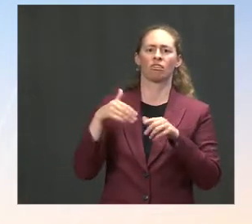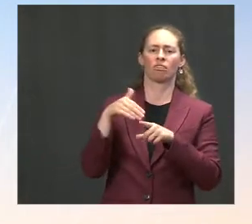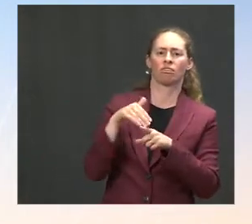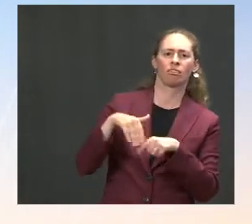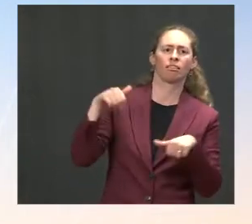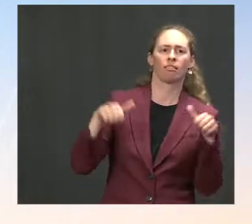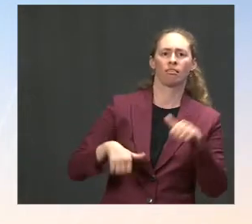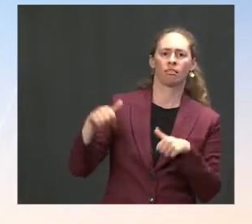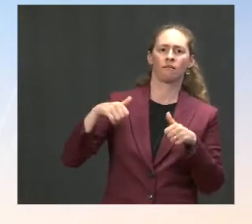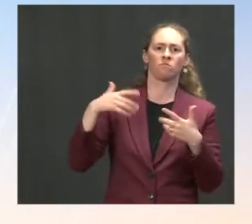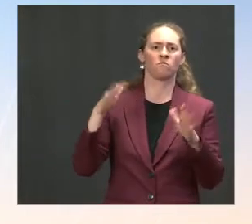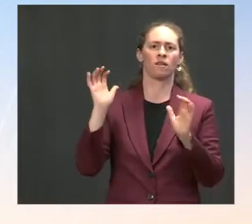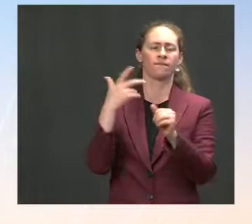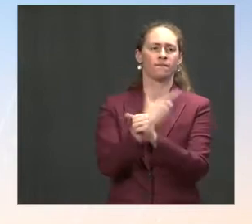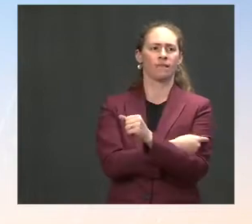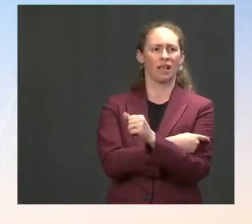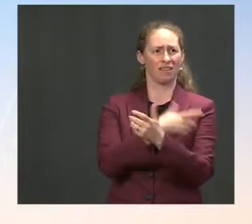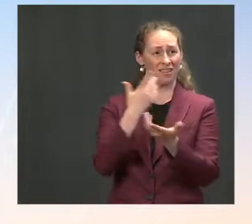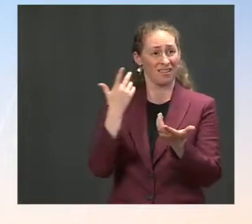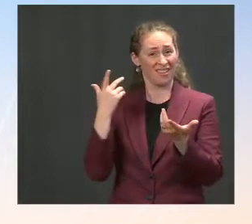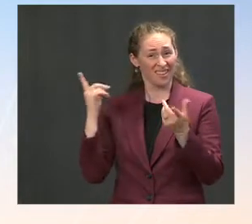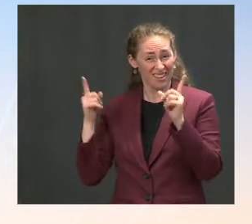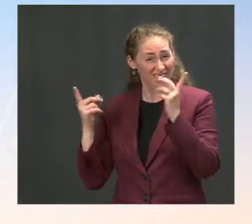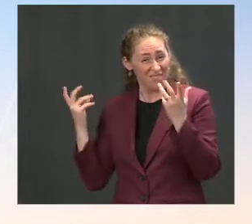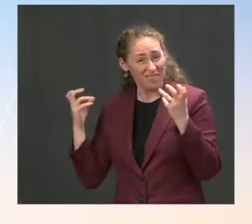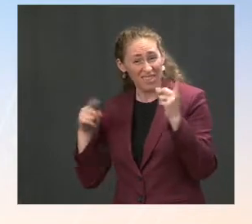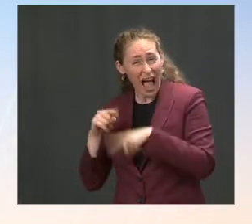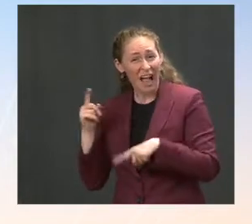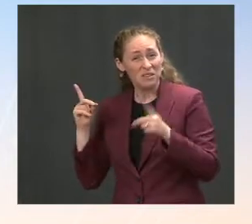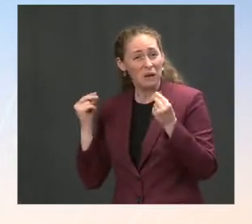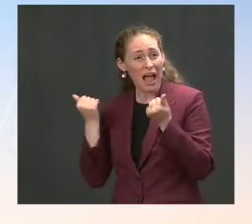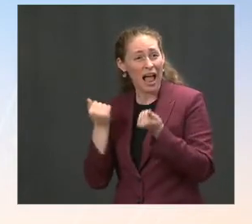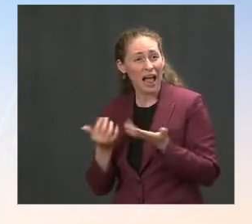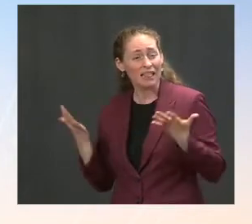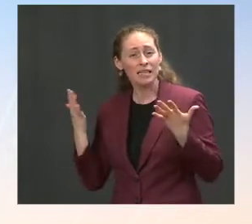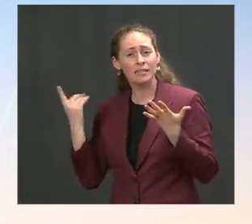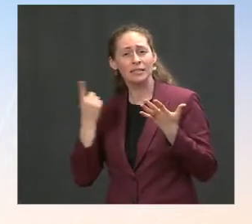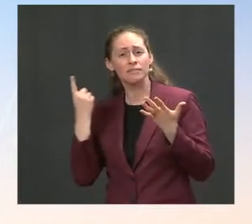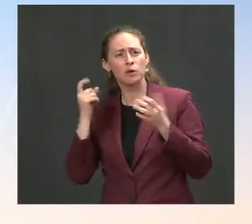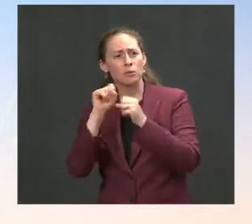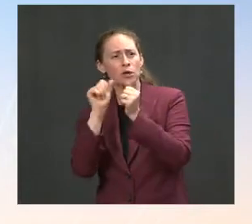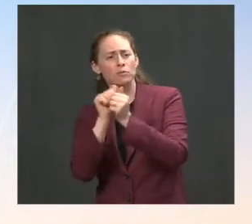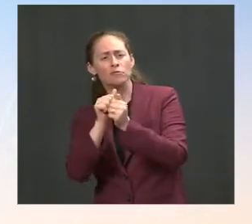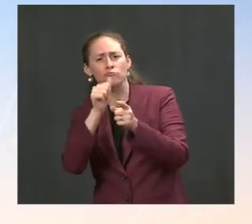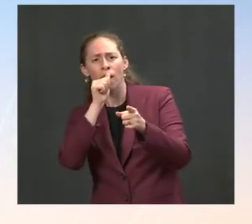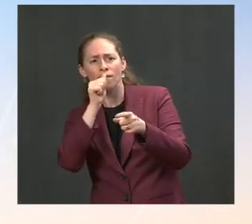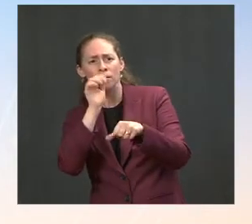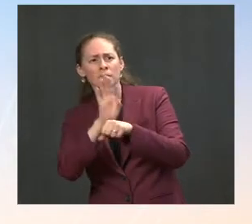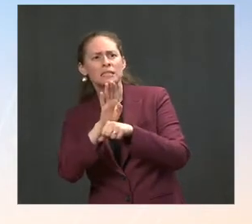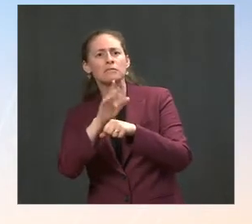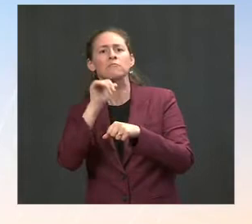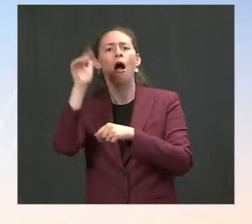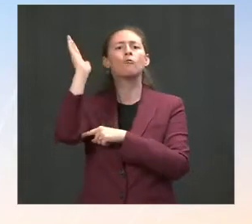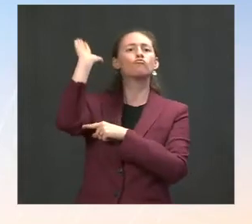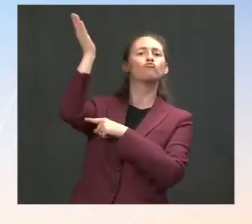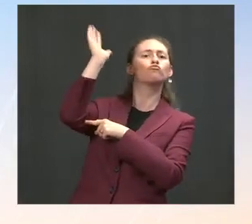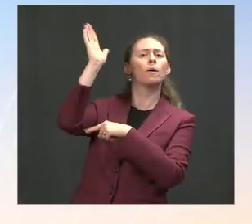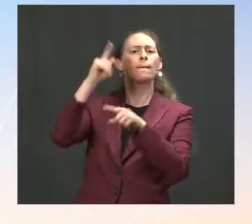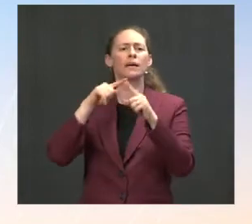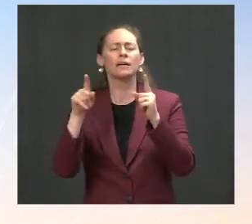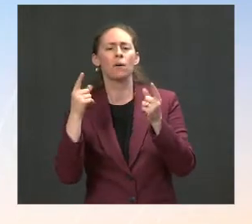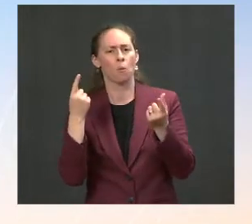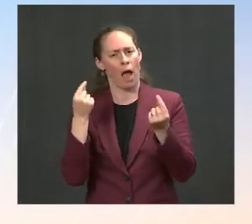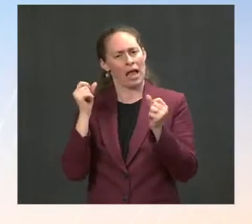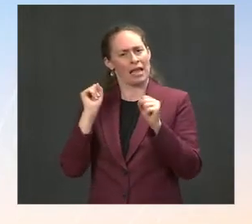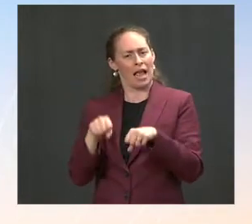do among some different leaders, not giving a public speech, but that he can do? Well, first, I think I referenced